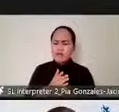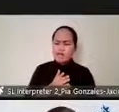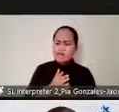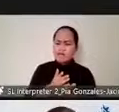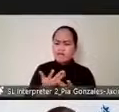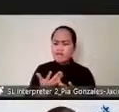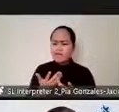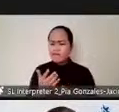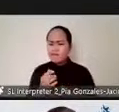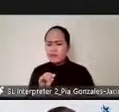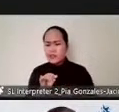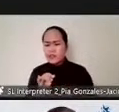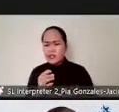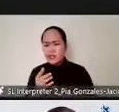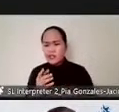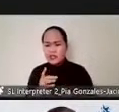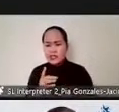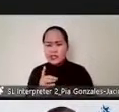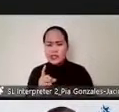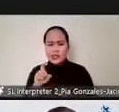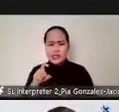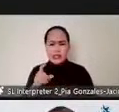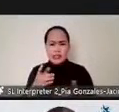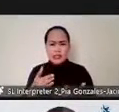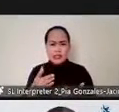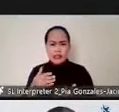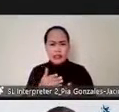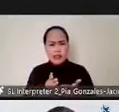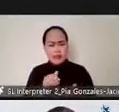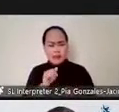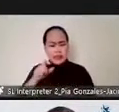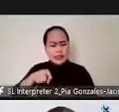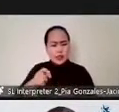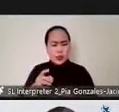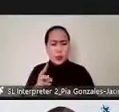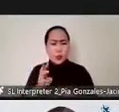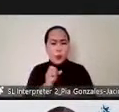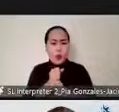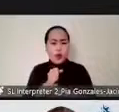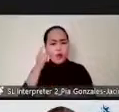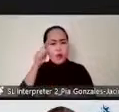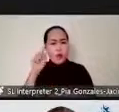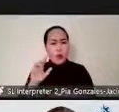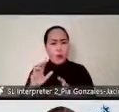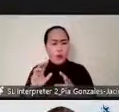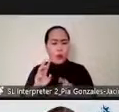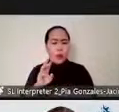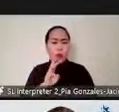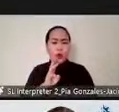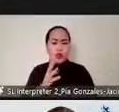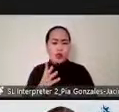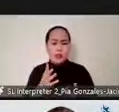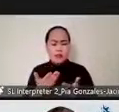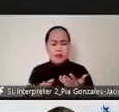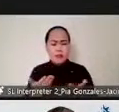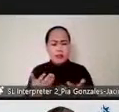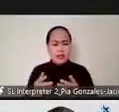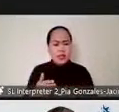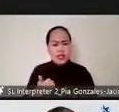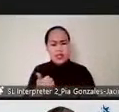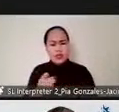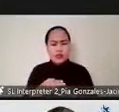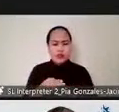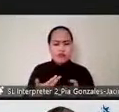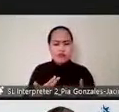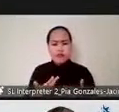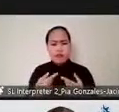Something like electromagnetic resistivity or something, if it works in water, I'm not really sure. But even maybe sonar and so forth used in a